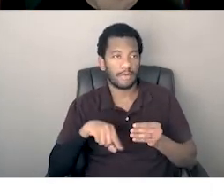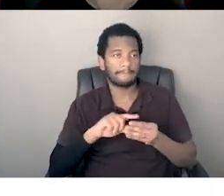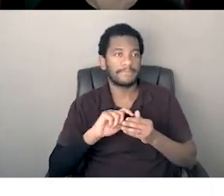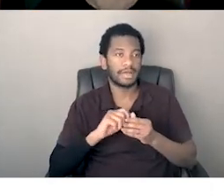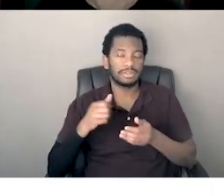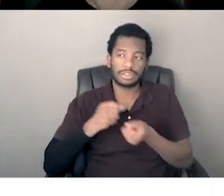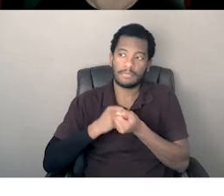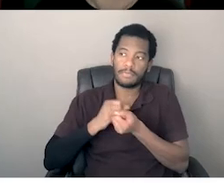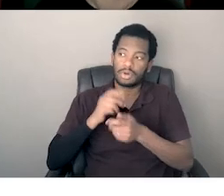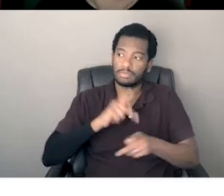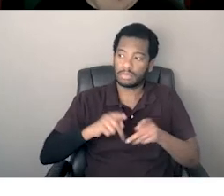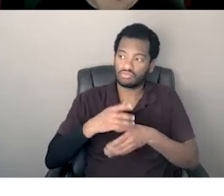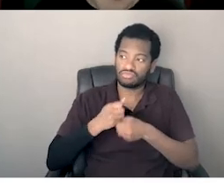have.